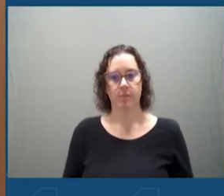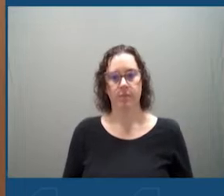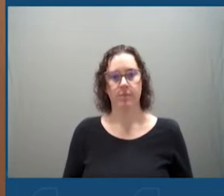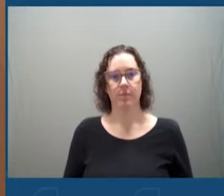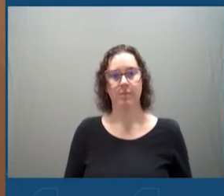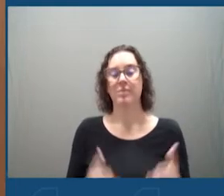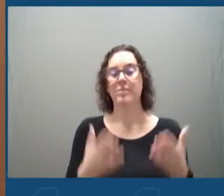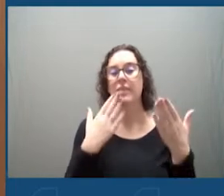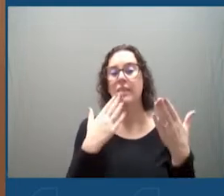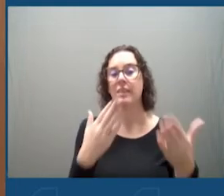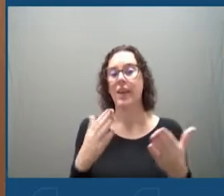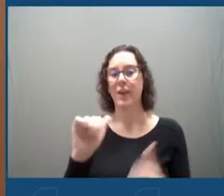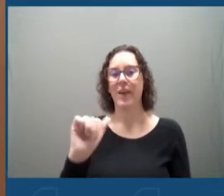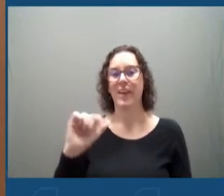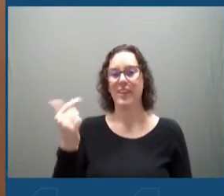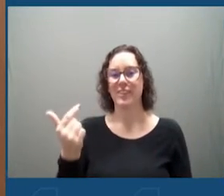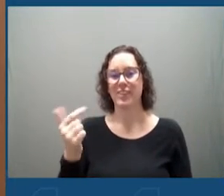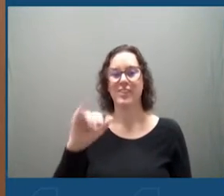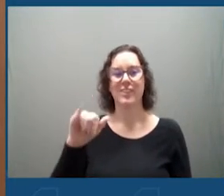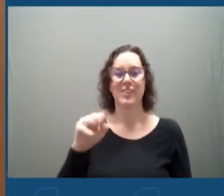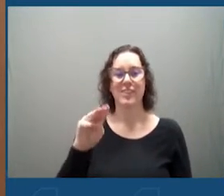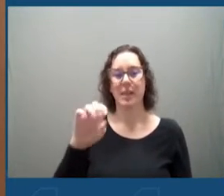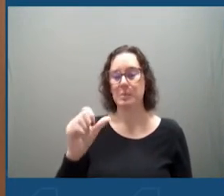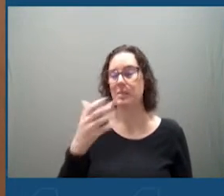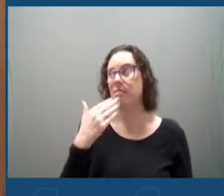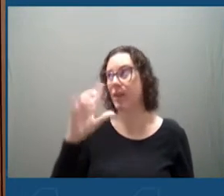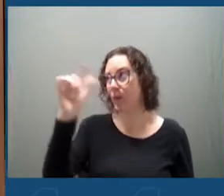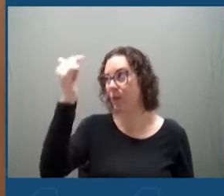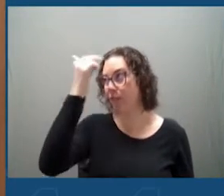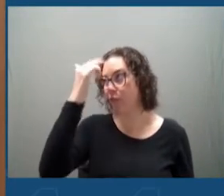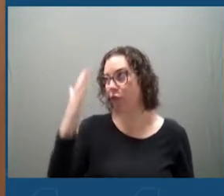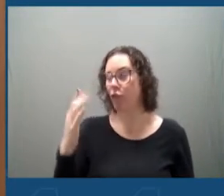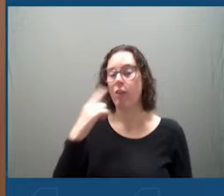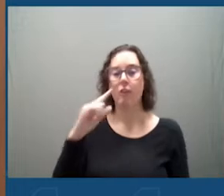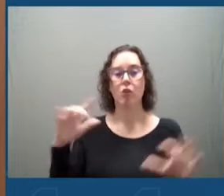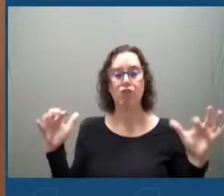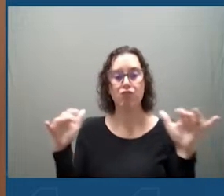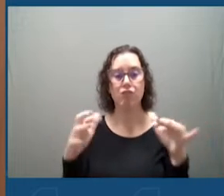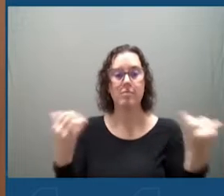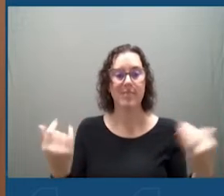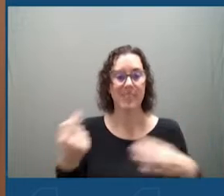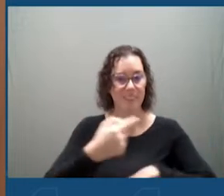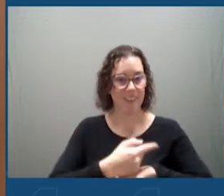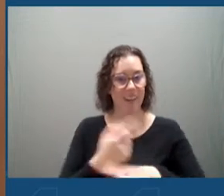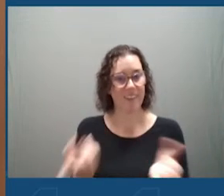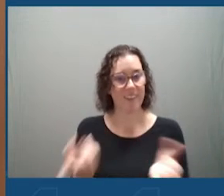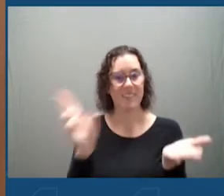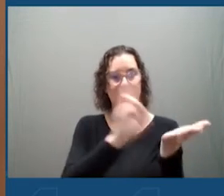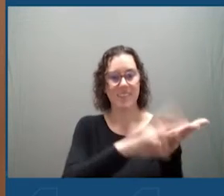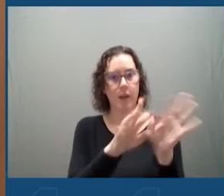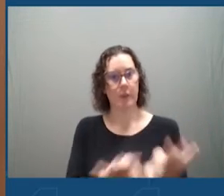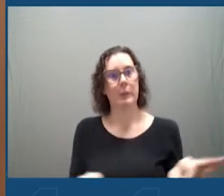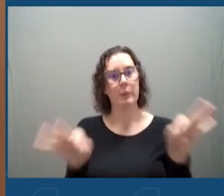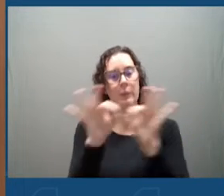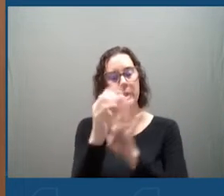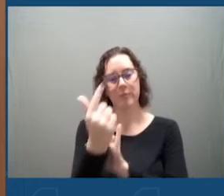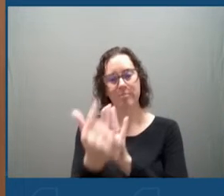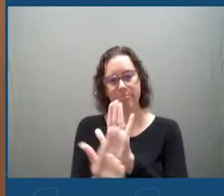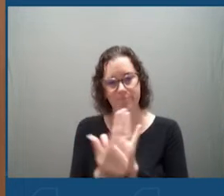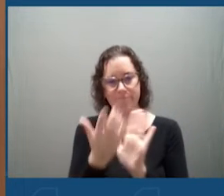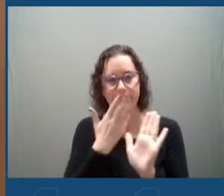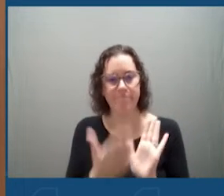Thank you, Attorney General James. Thank you, Governor Hochul, for gathering us today and for signing this very important legislation. I